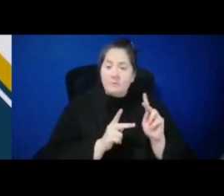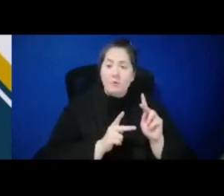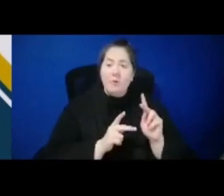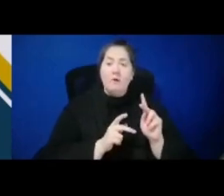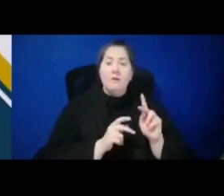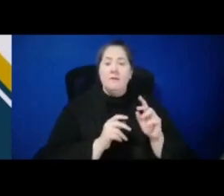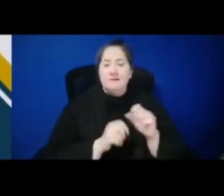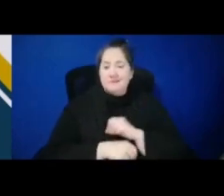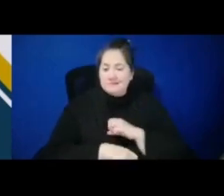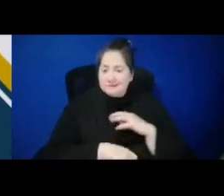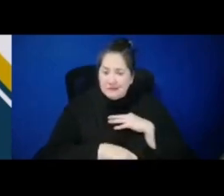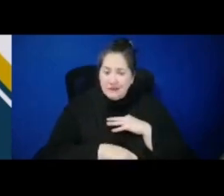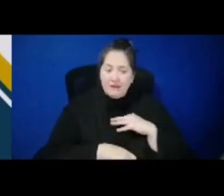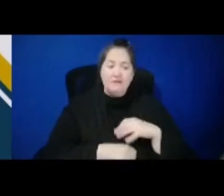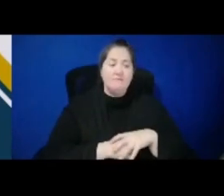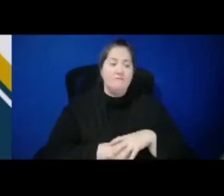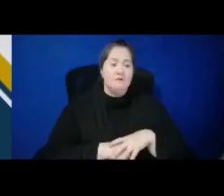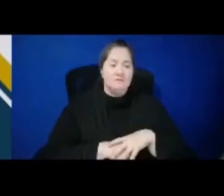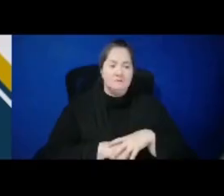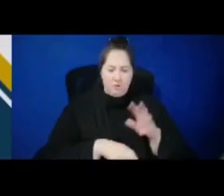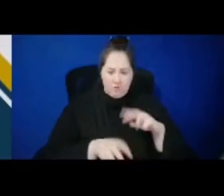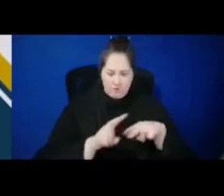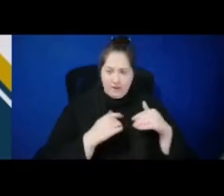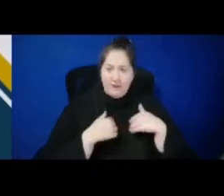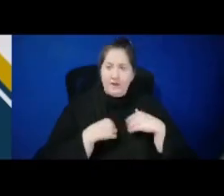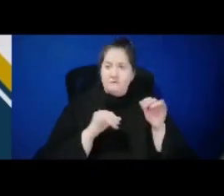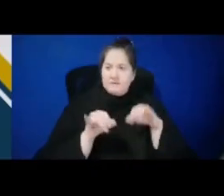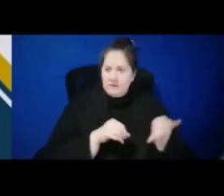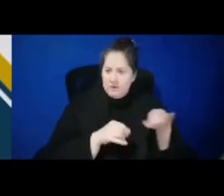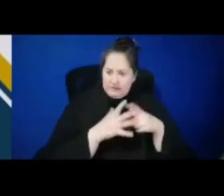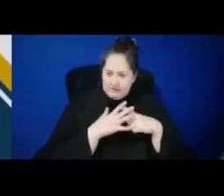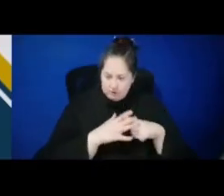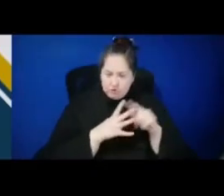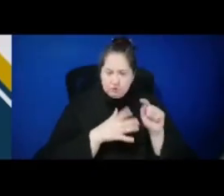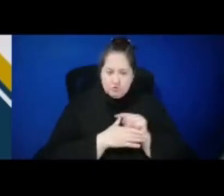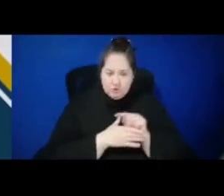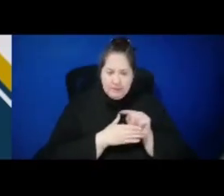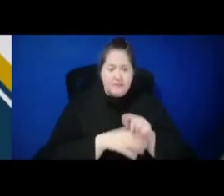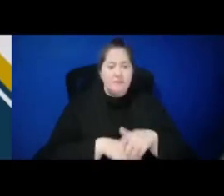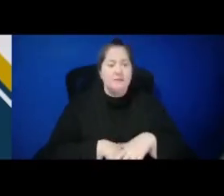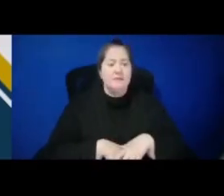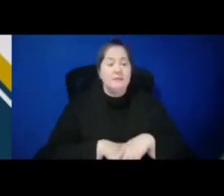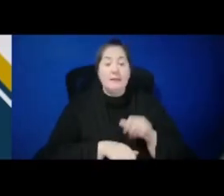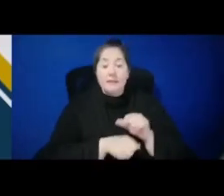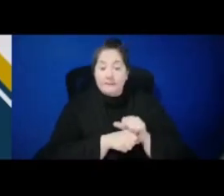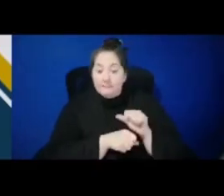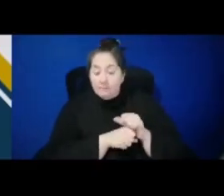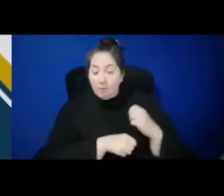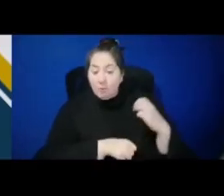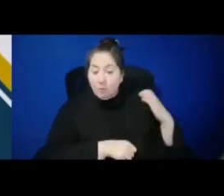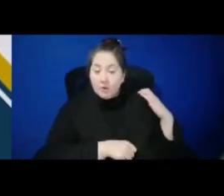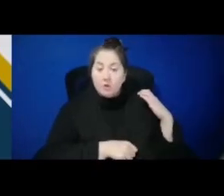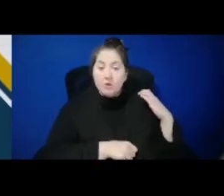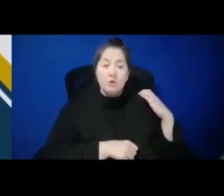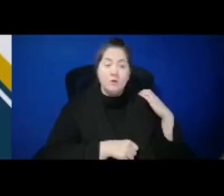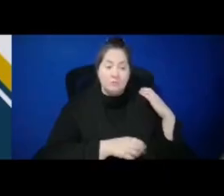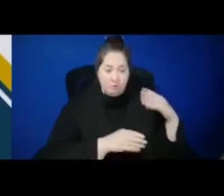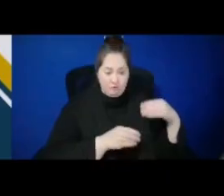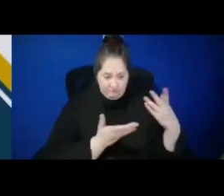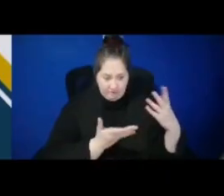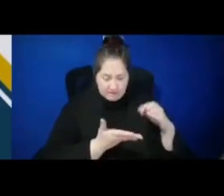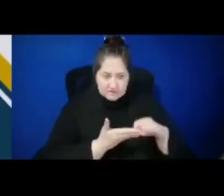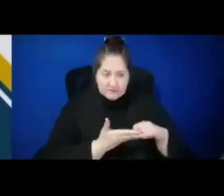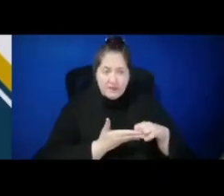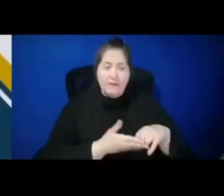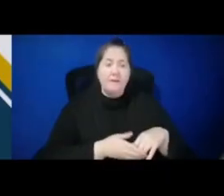faculty, to kind of look. We have this standardized initial training, and the employer provides that.